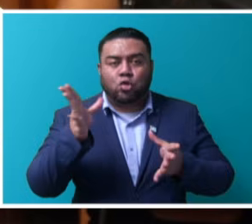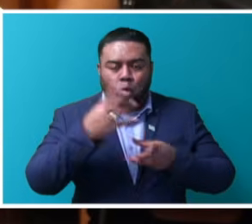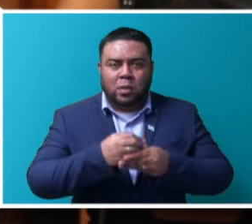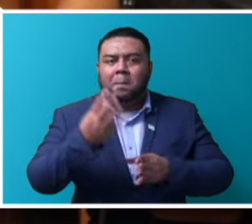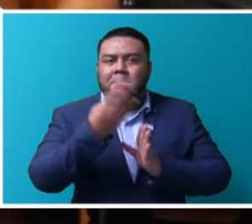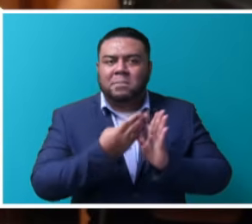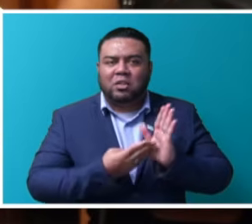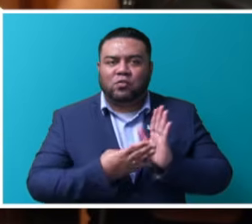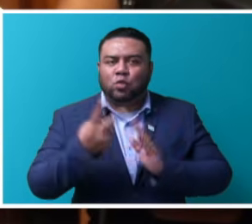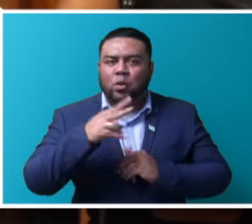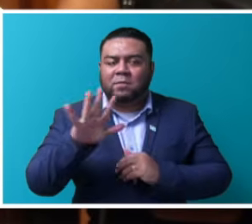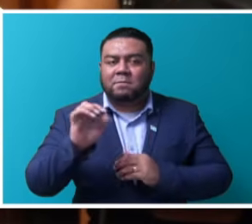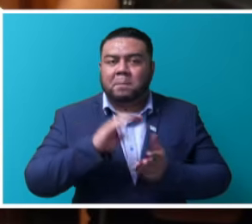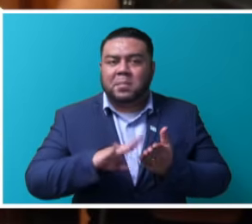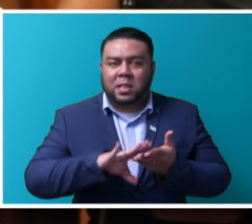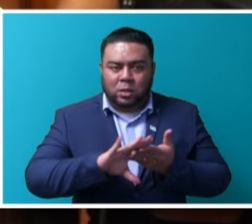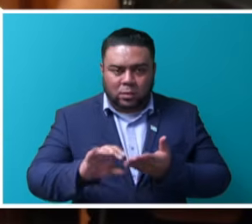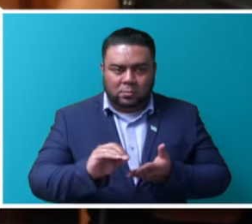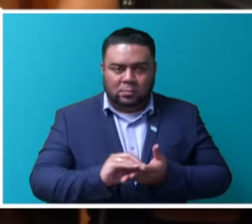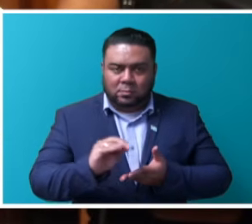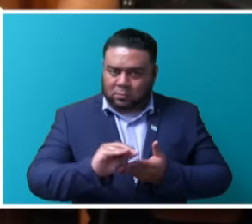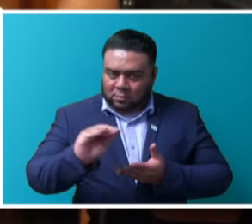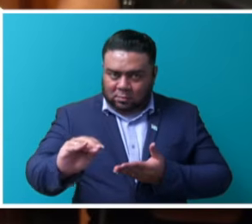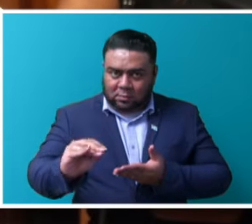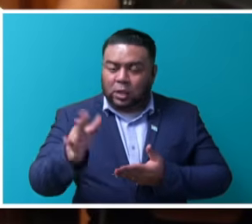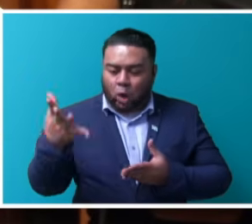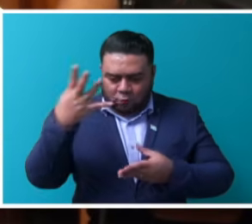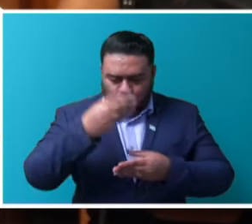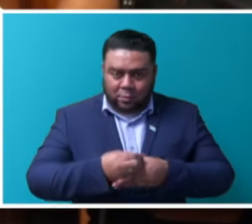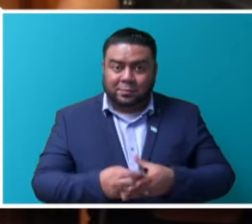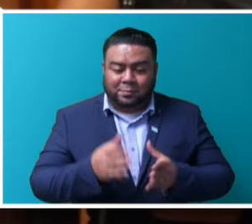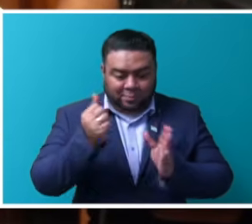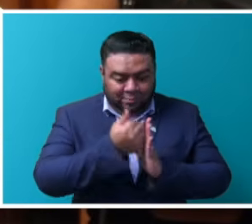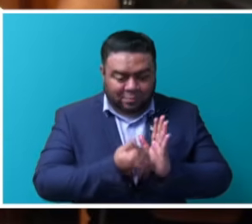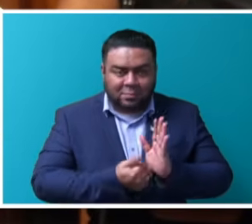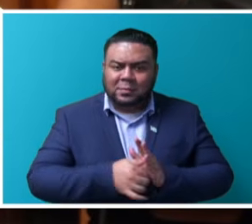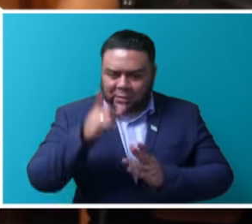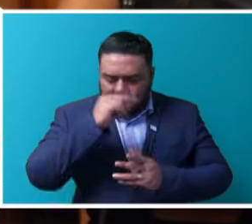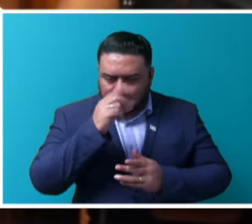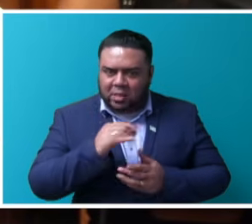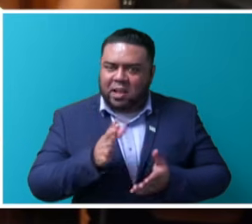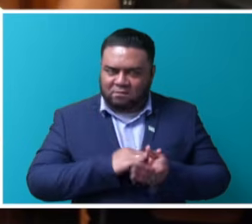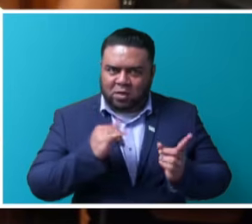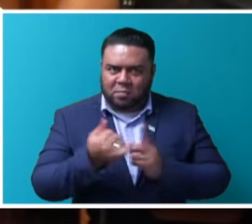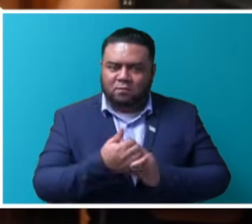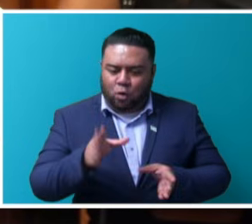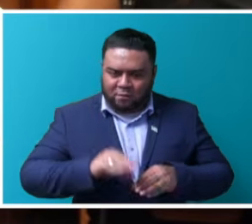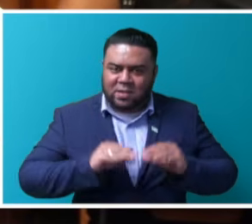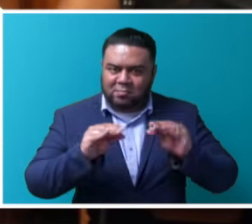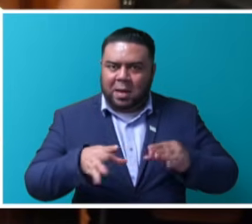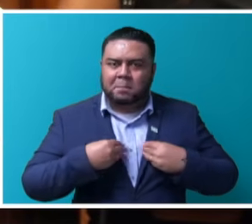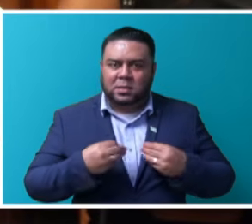million. The Ministry leads the overall agenda of creating an enabling environment for investment and purpose and